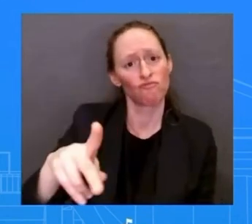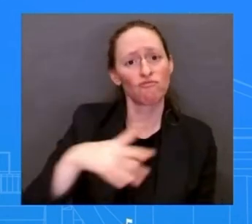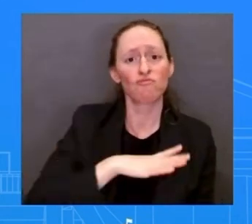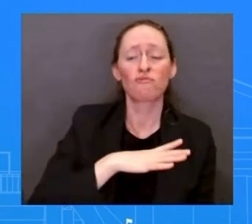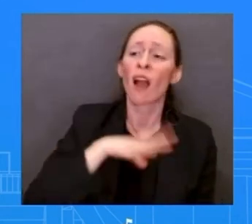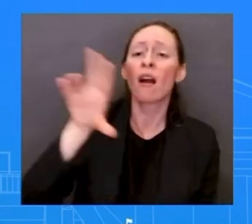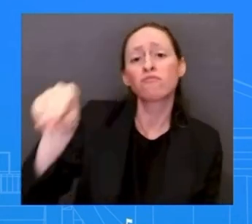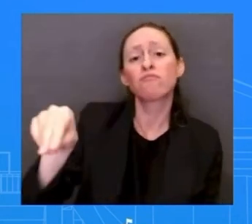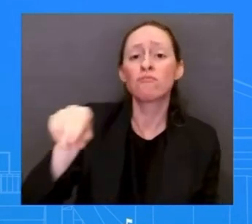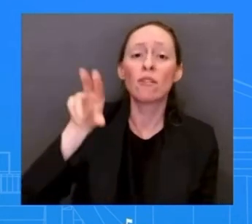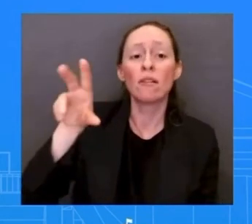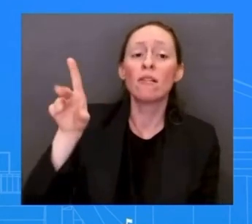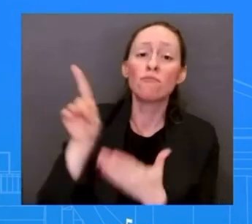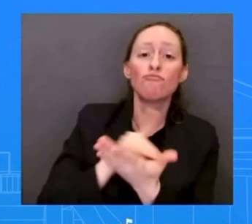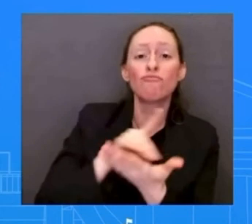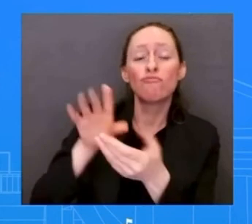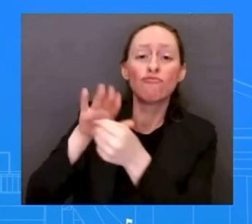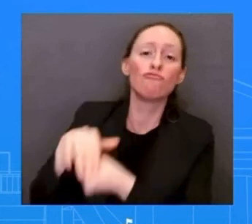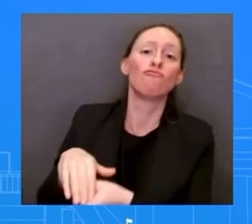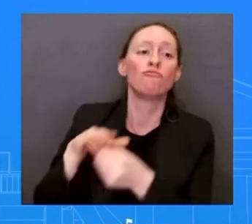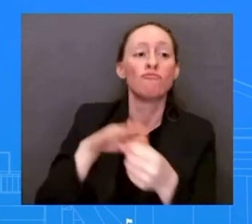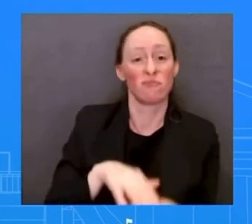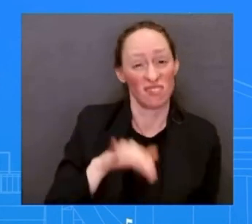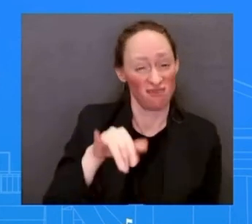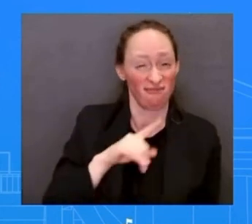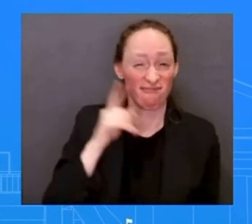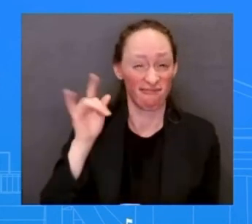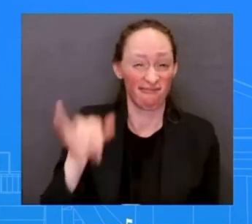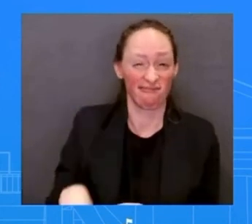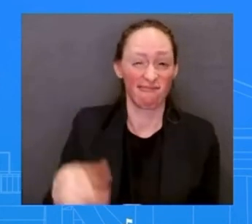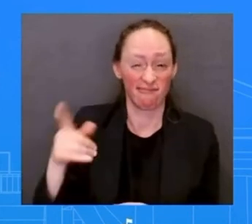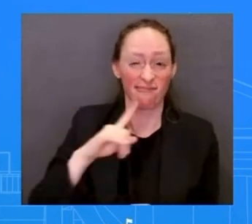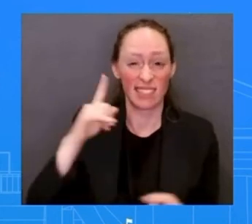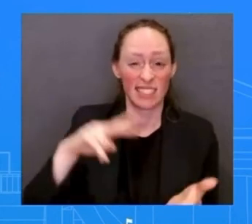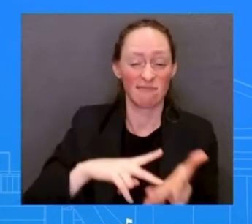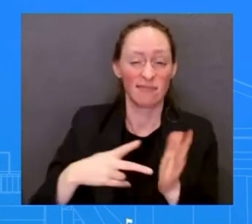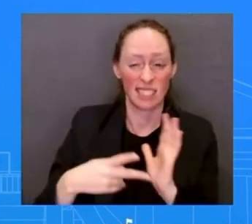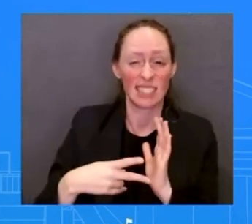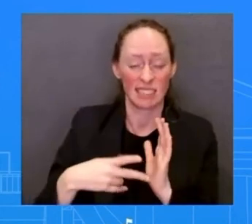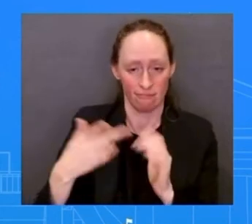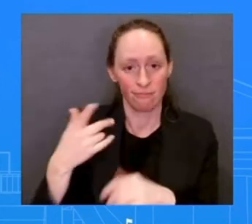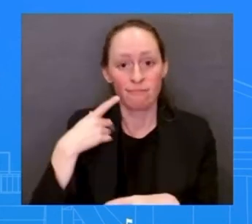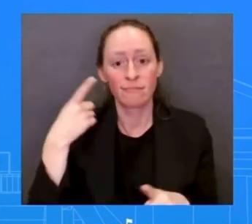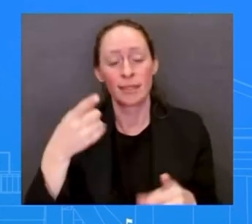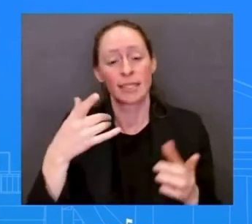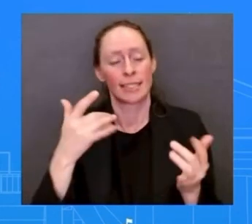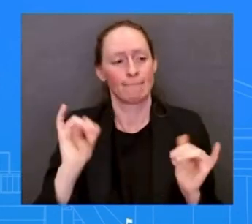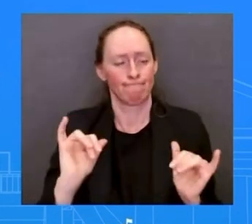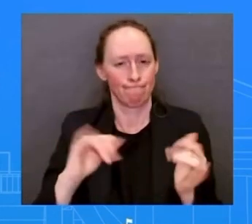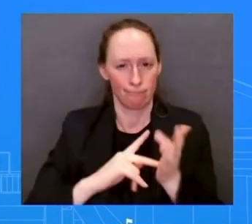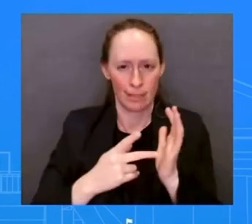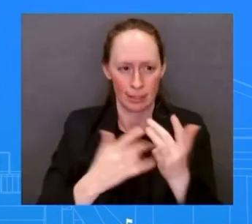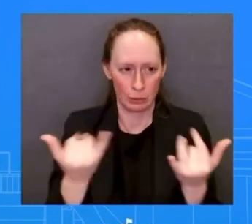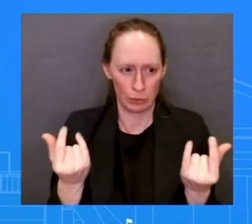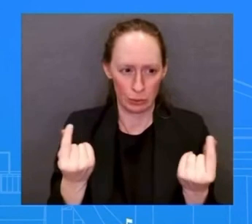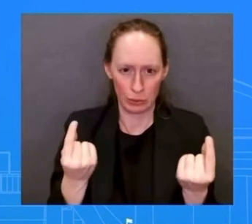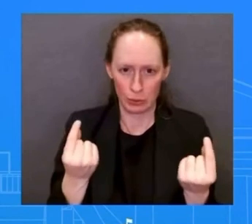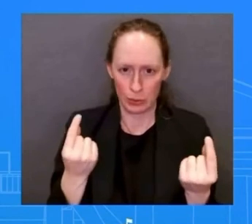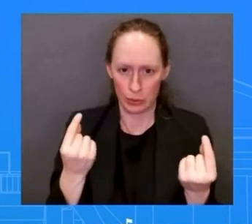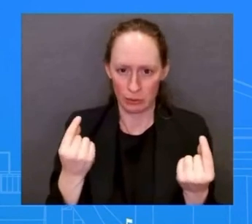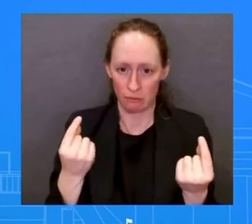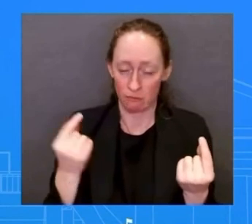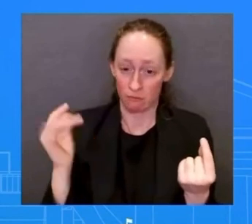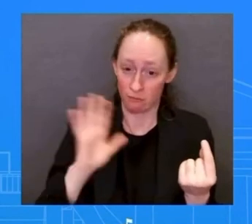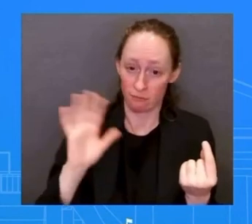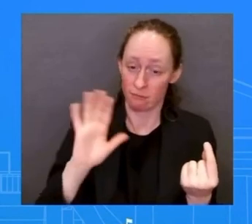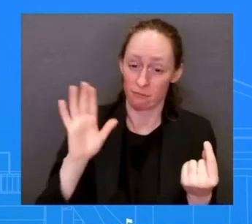of, state house session where we've seen more than 600 anti-LGBTQ+ bills, including a few hundred that go after trans